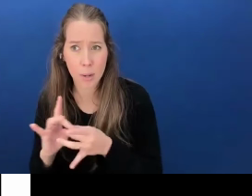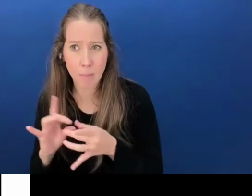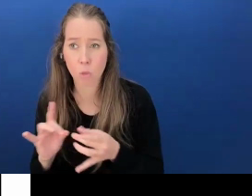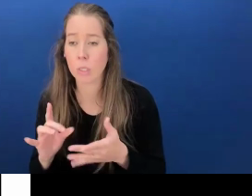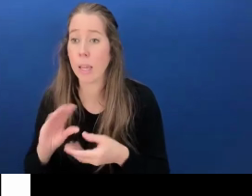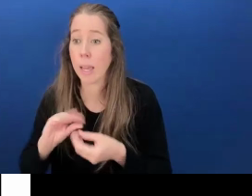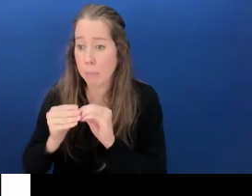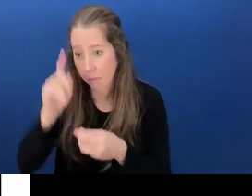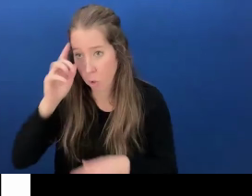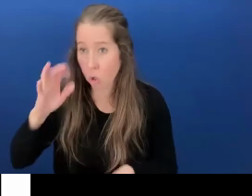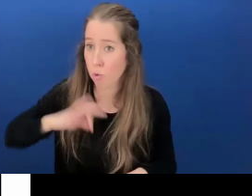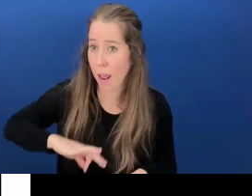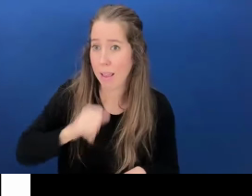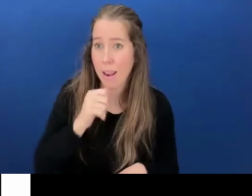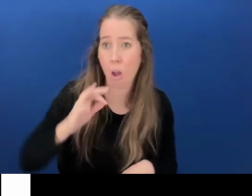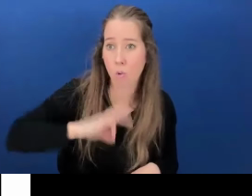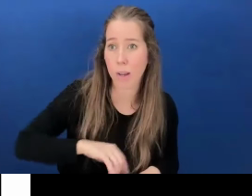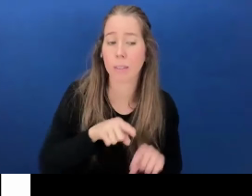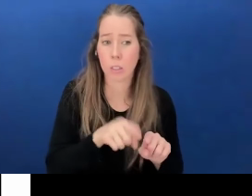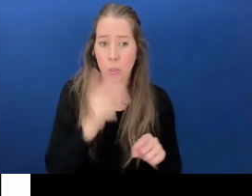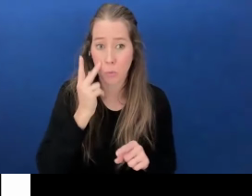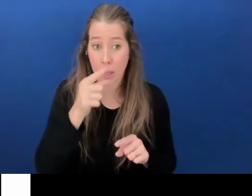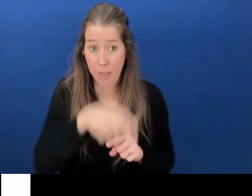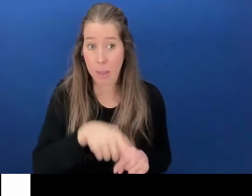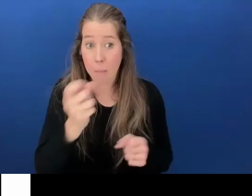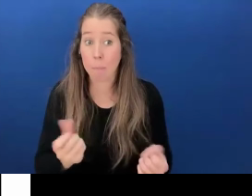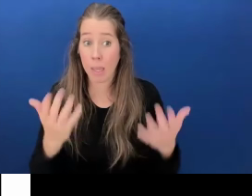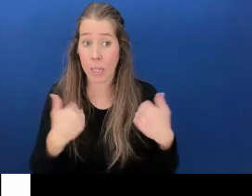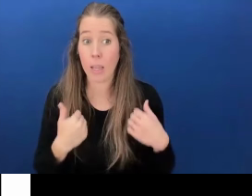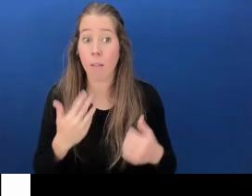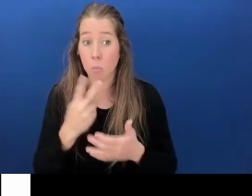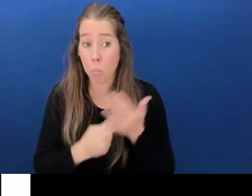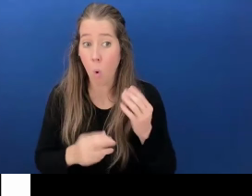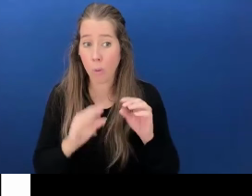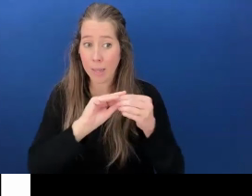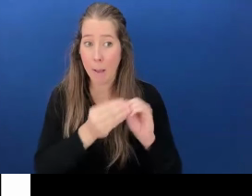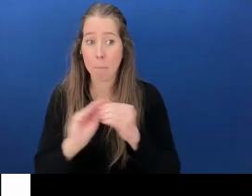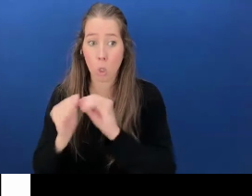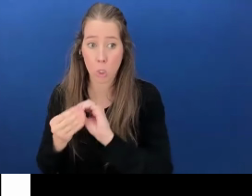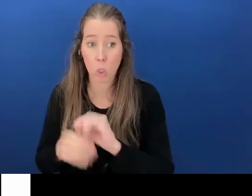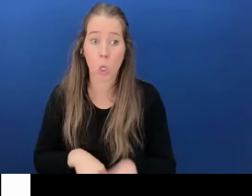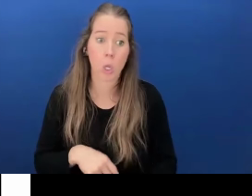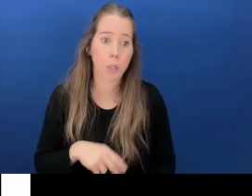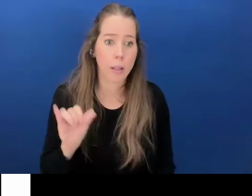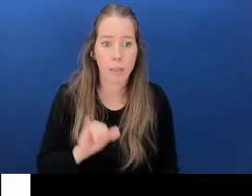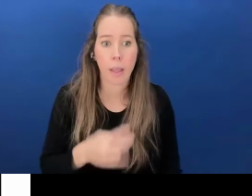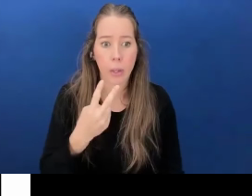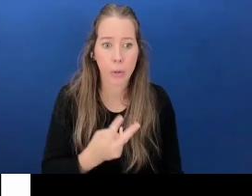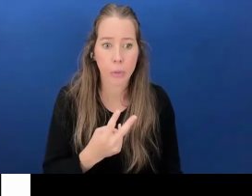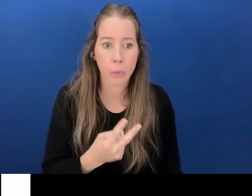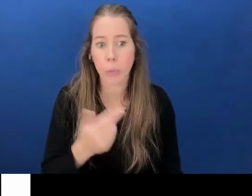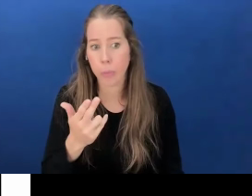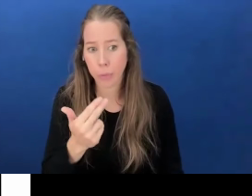and non-credit, you see here that a lot of them have both numbers listed on the class. There's a 213 and